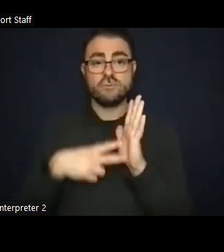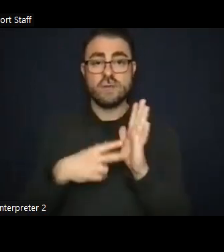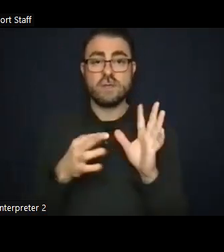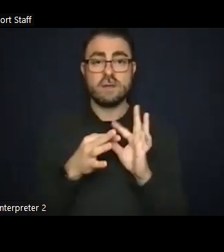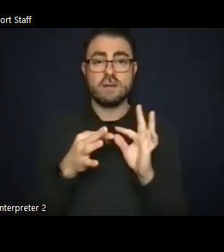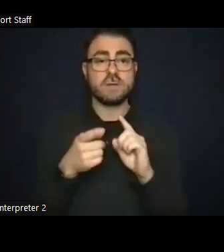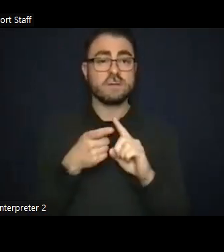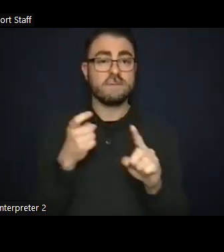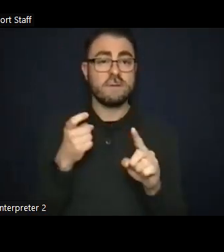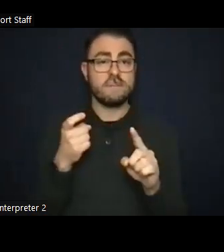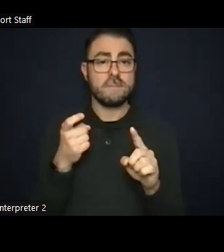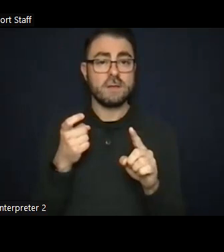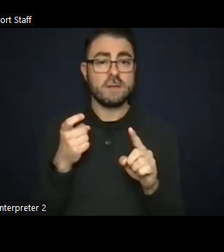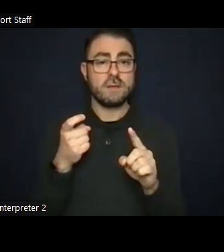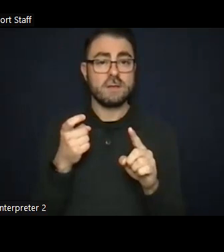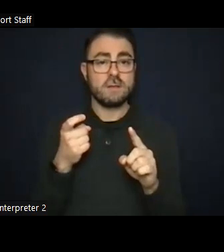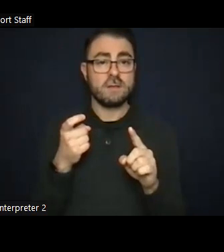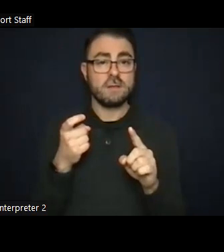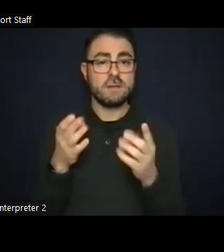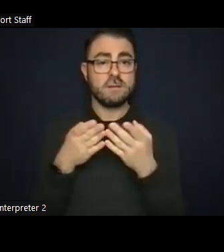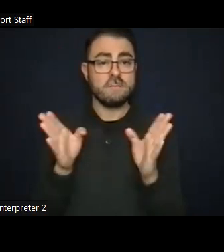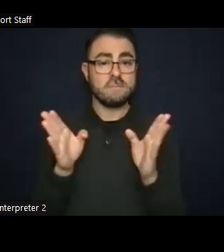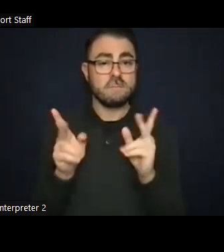public? What's his name, Philip